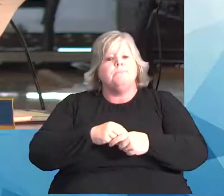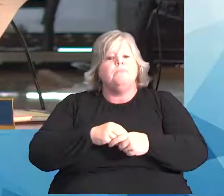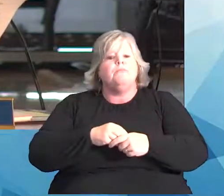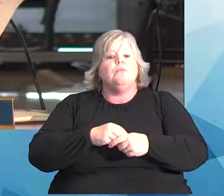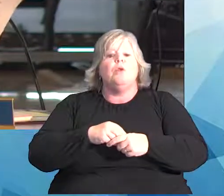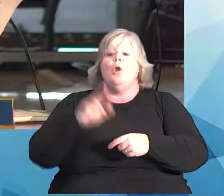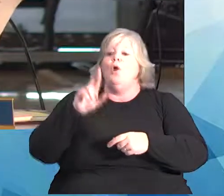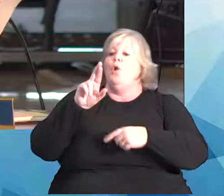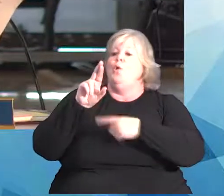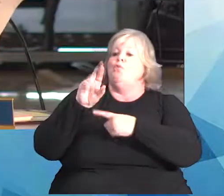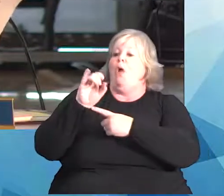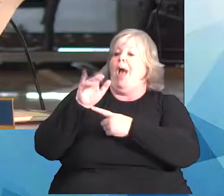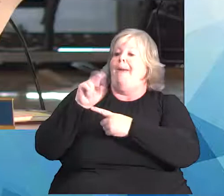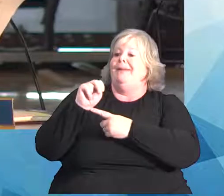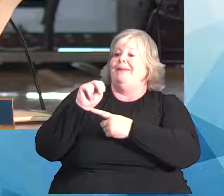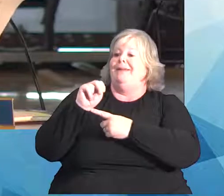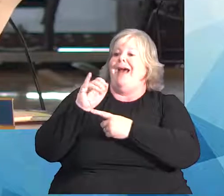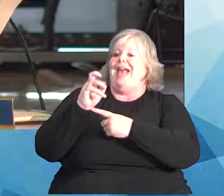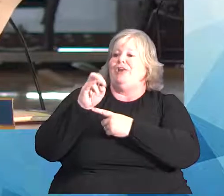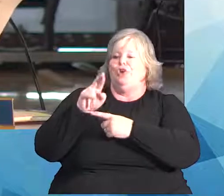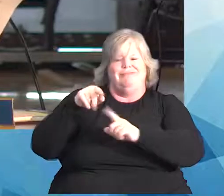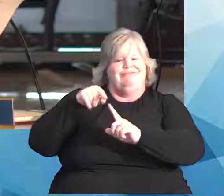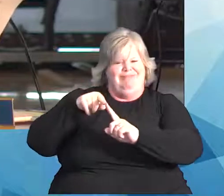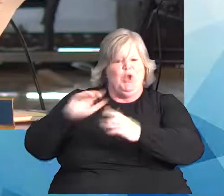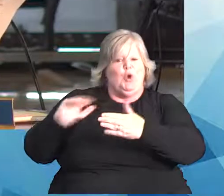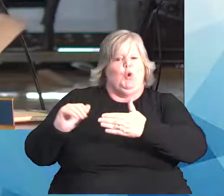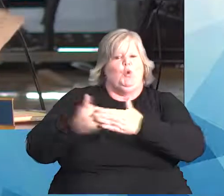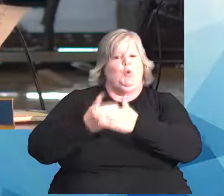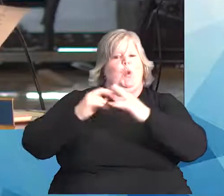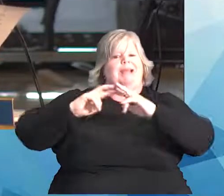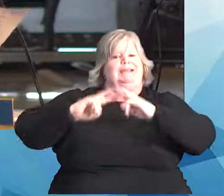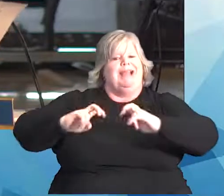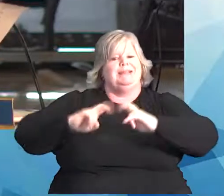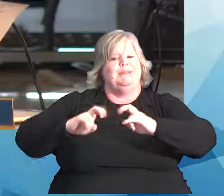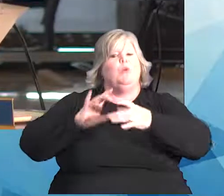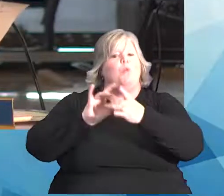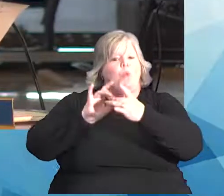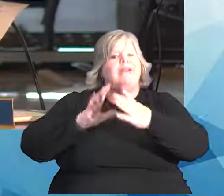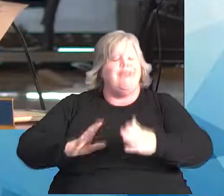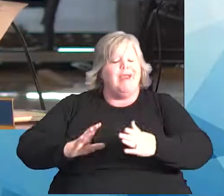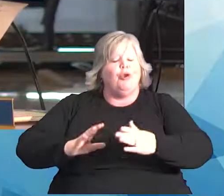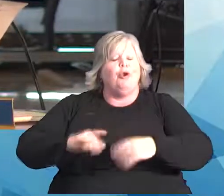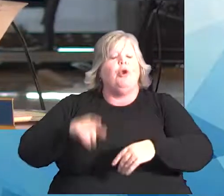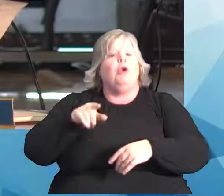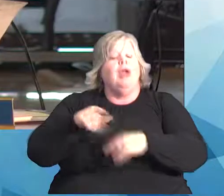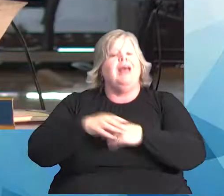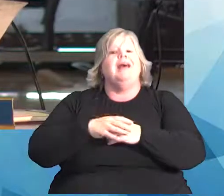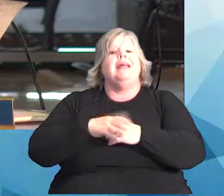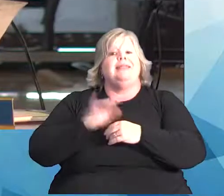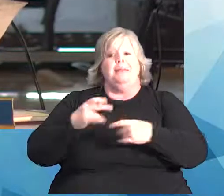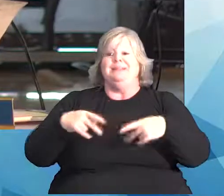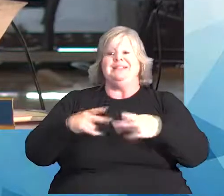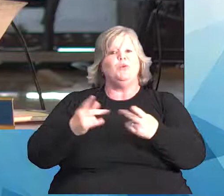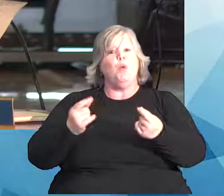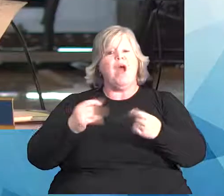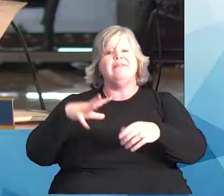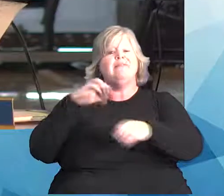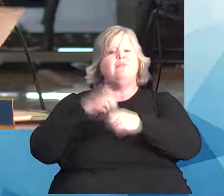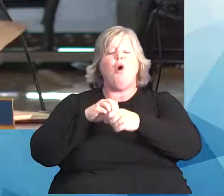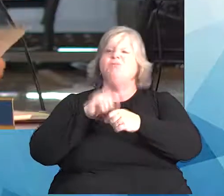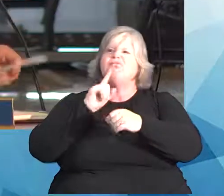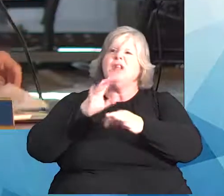Robin Eichner will be the new assessment coordinator. This position assumes many of the key